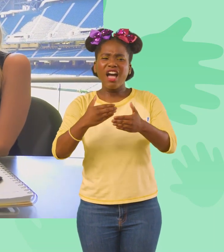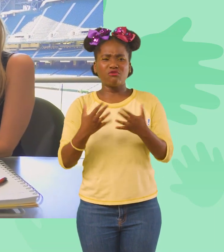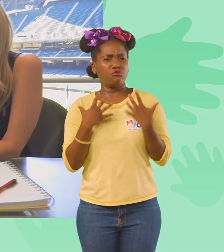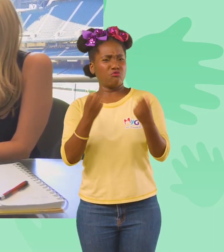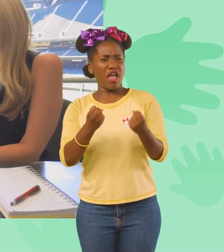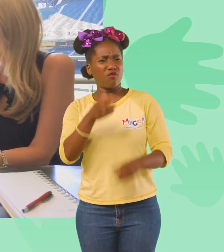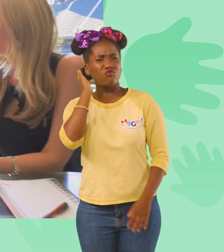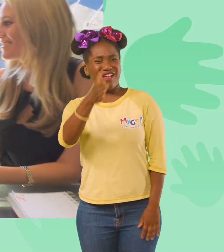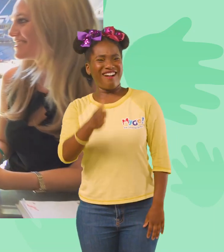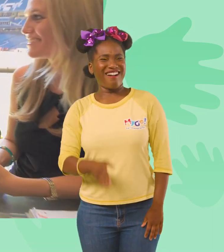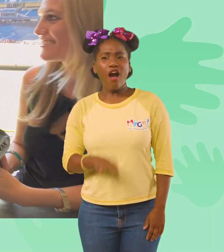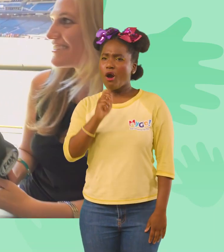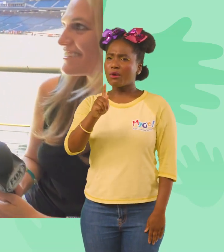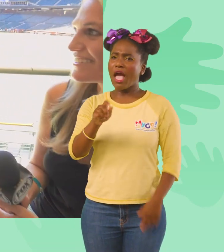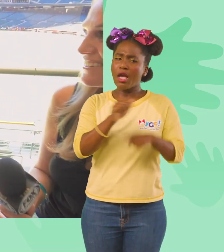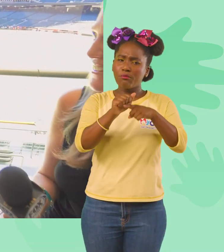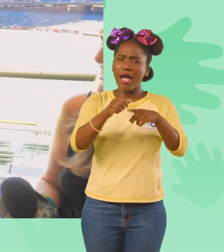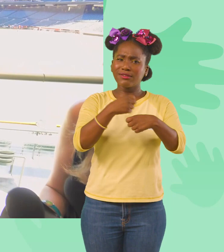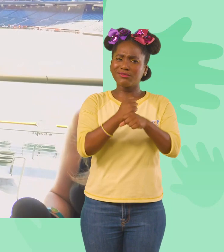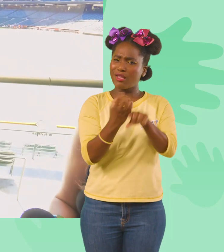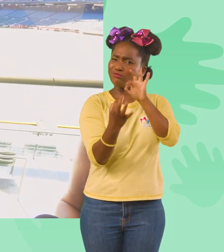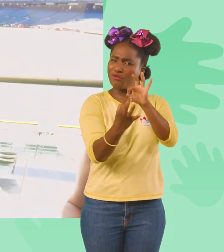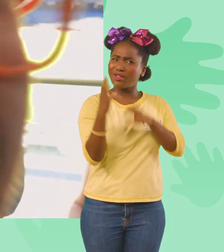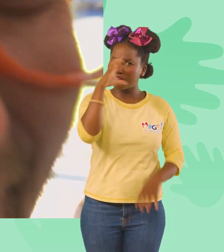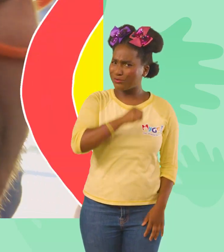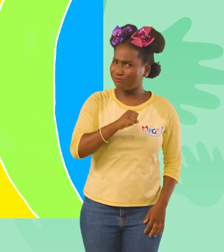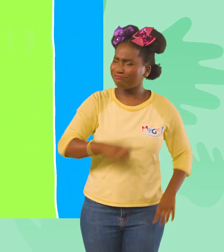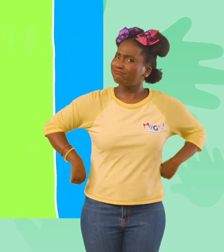Oh, okay. Practice makes perfect, I guess.